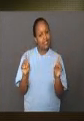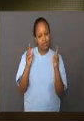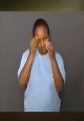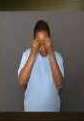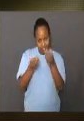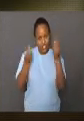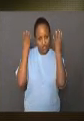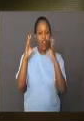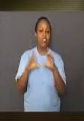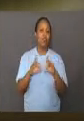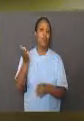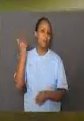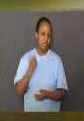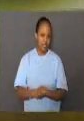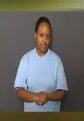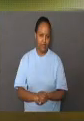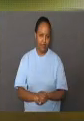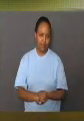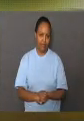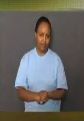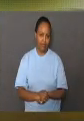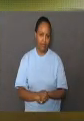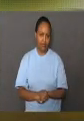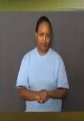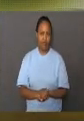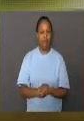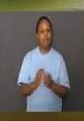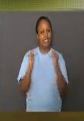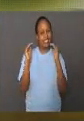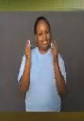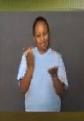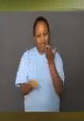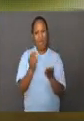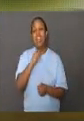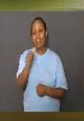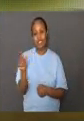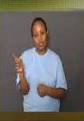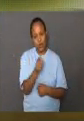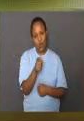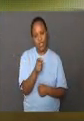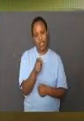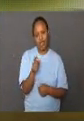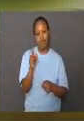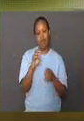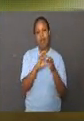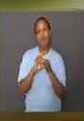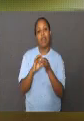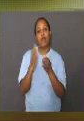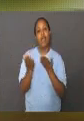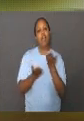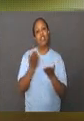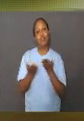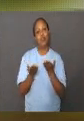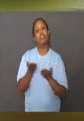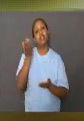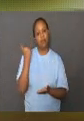the population. There was an imbalance in the distribution of social